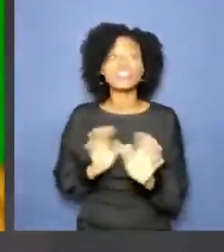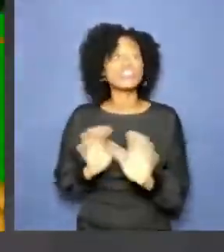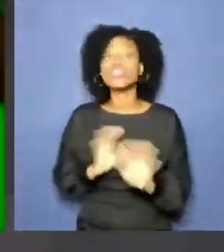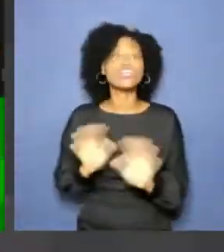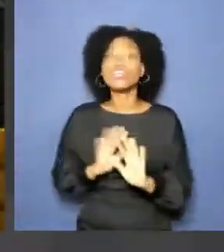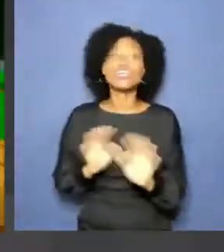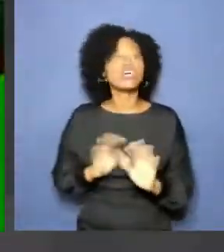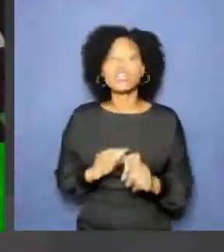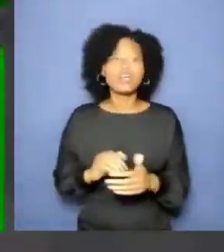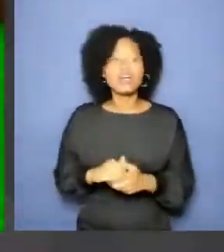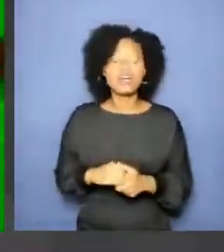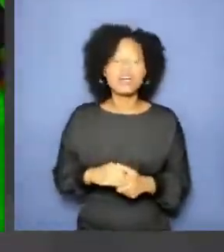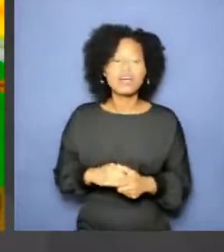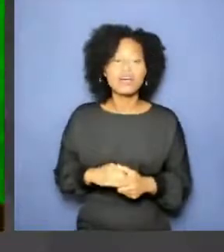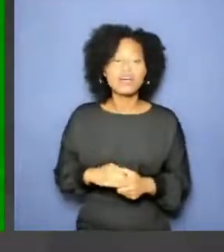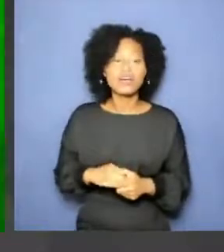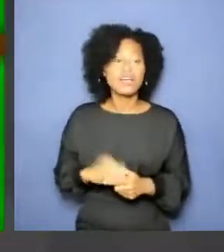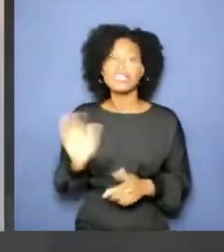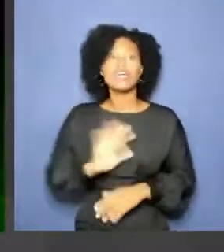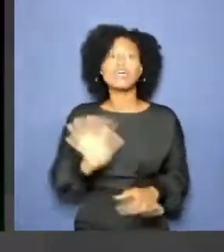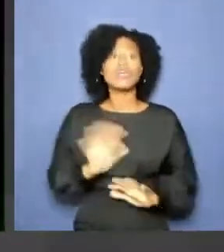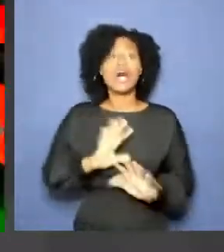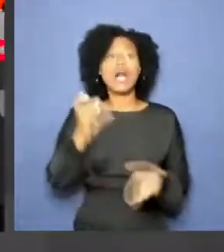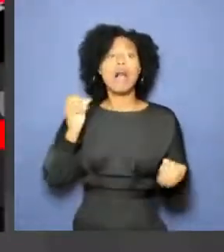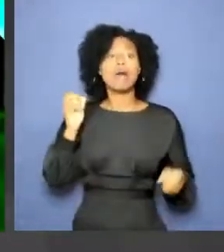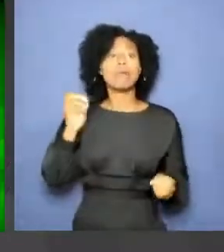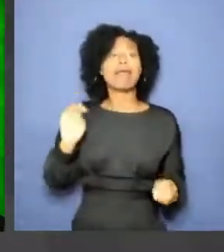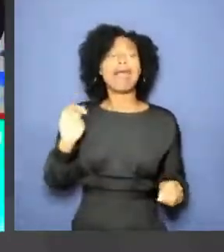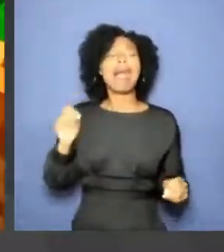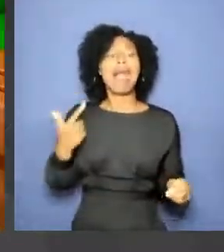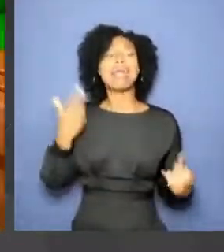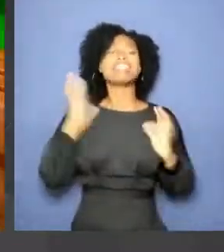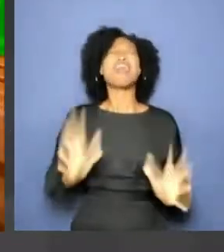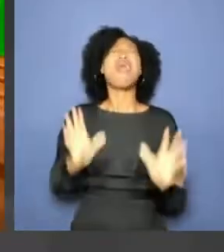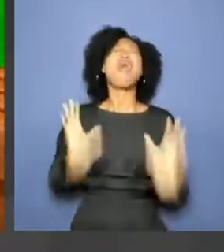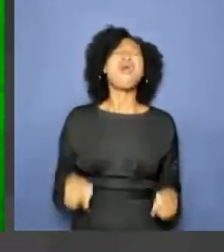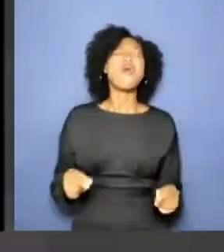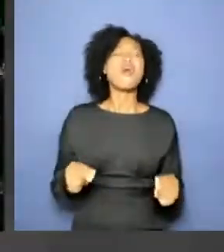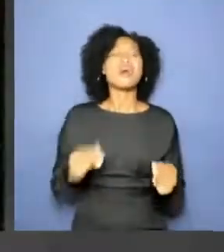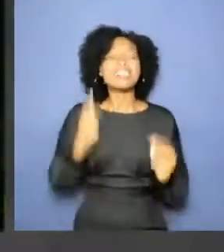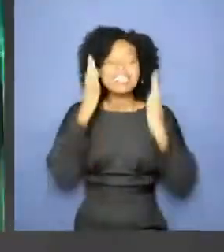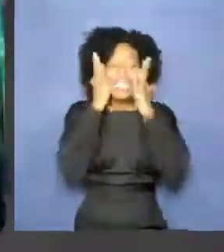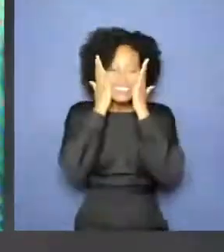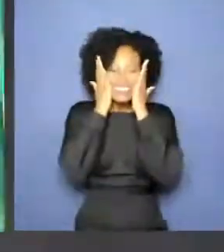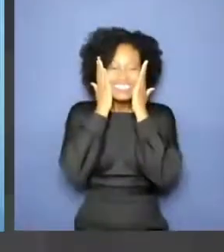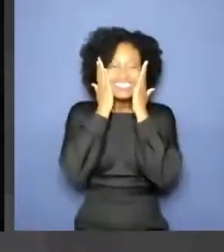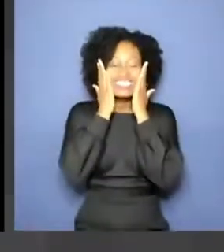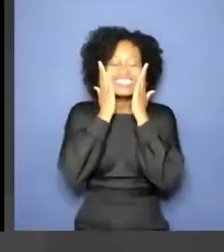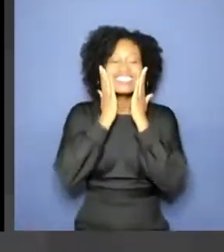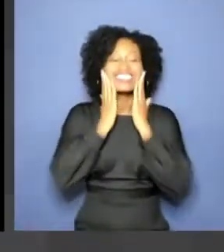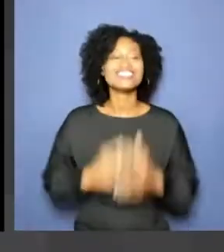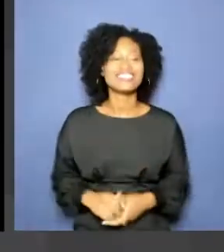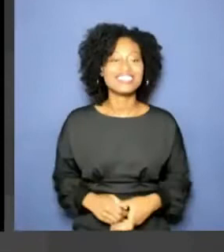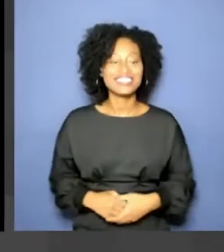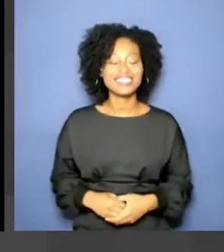Help! Oh, help, I got help. him. I'm done. I'm done. Oh, God, I'm done. don't die. No! Oh, my God. Oh my God!